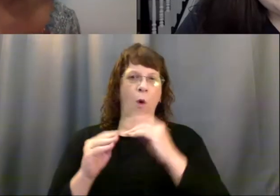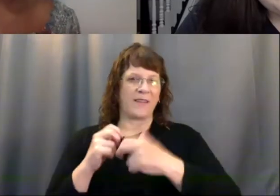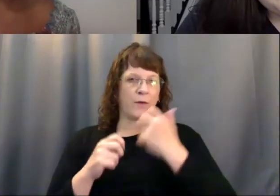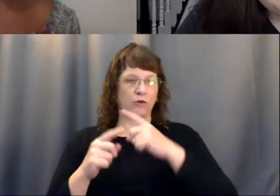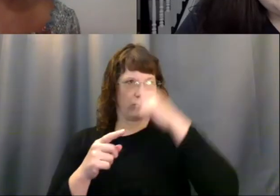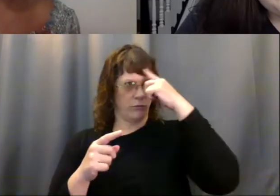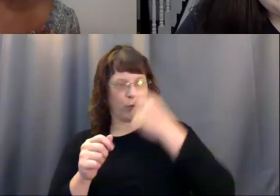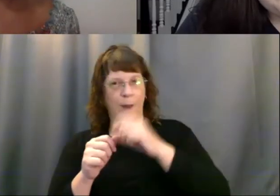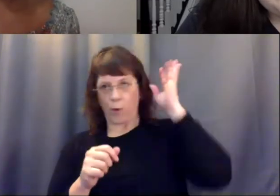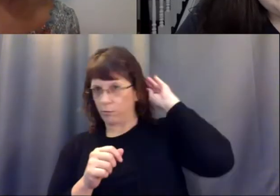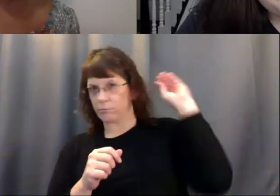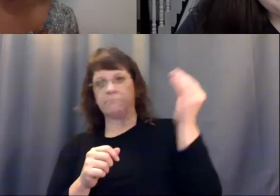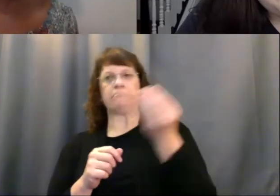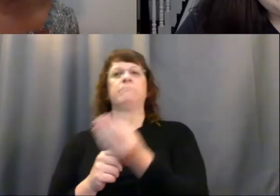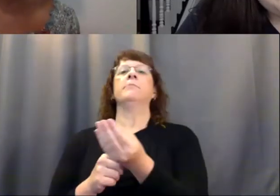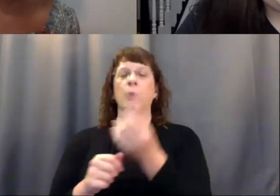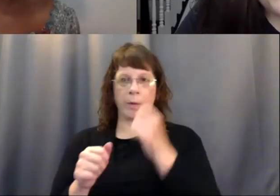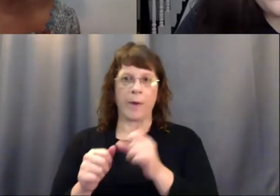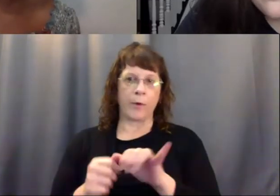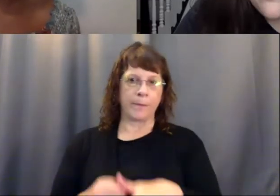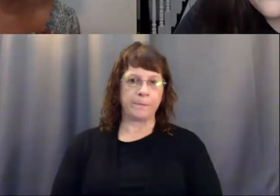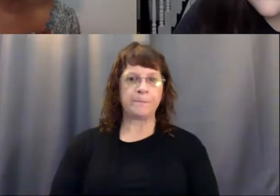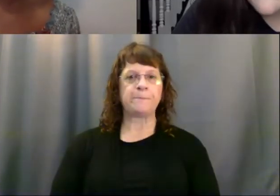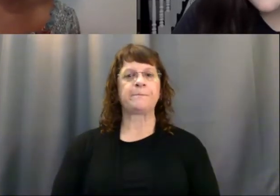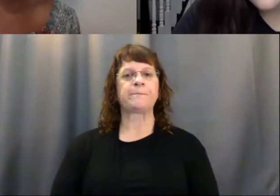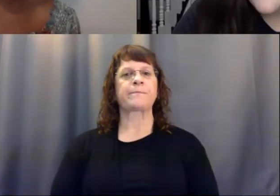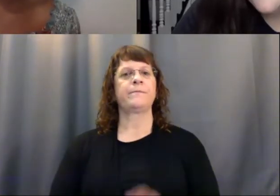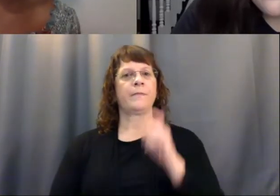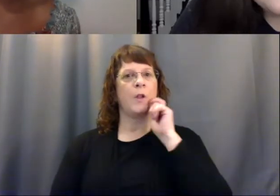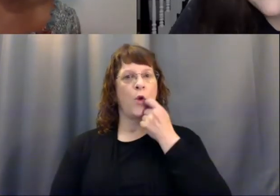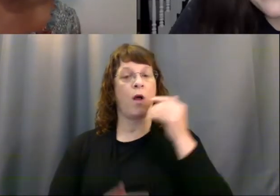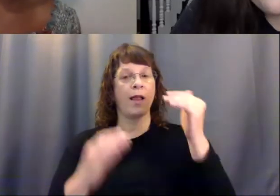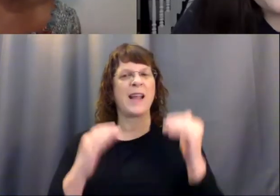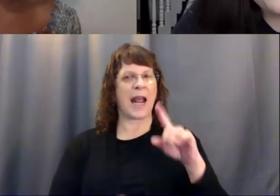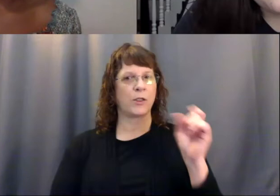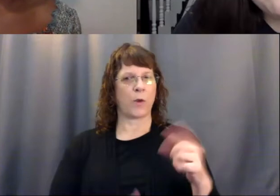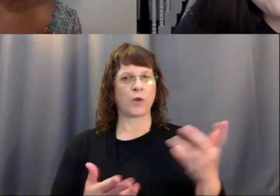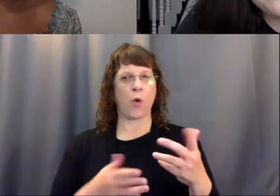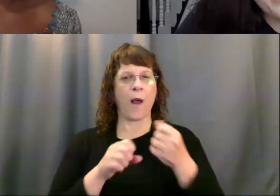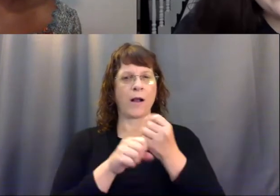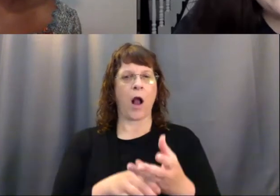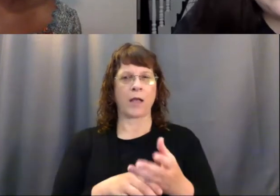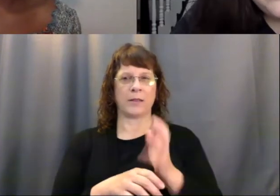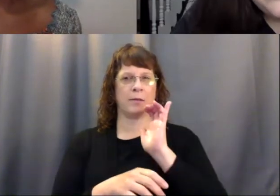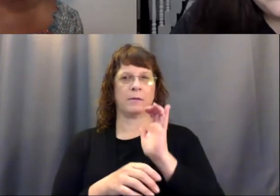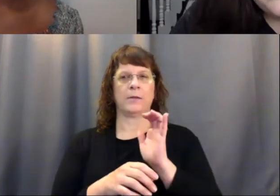memories. Yeah. Cool. The next question is, what causes abnormal growth in the